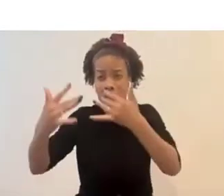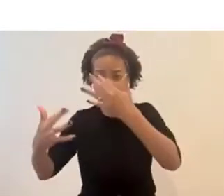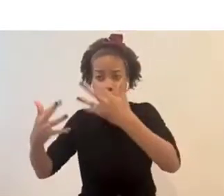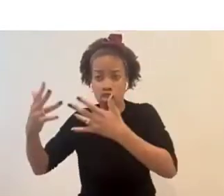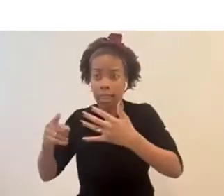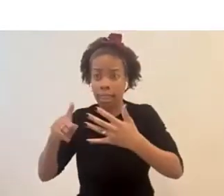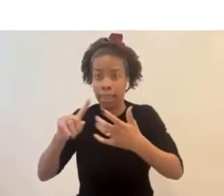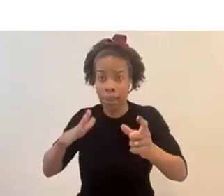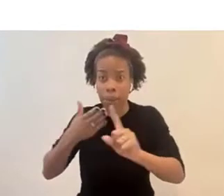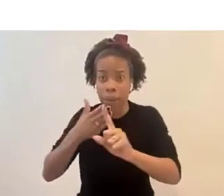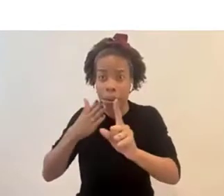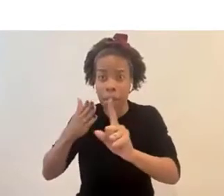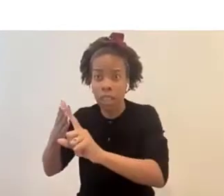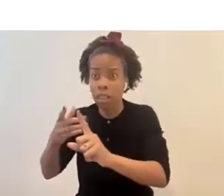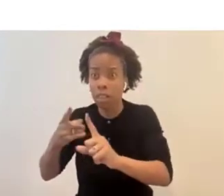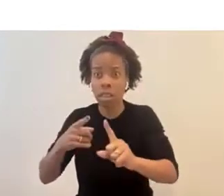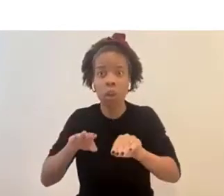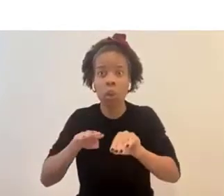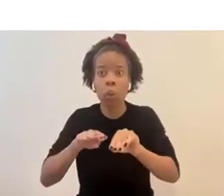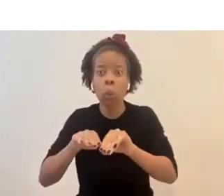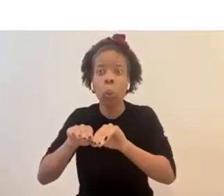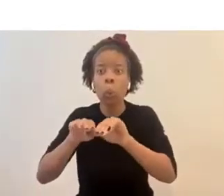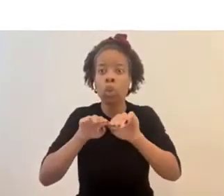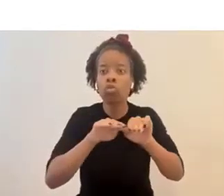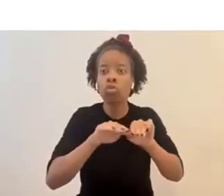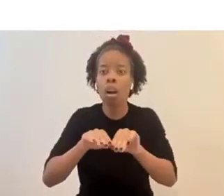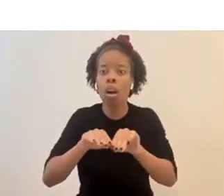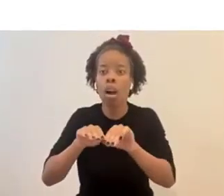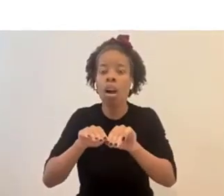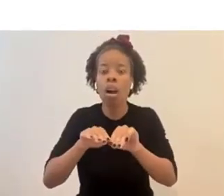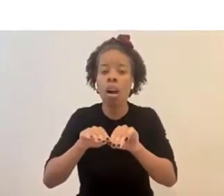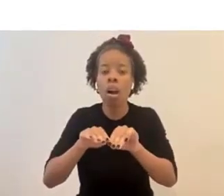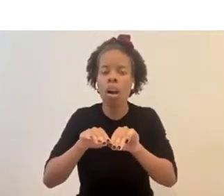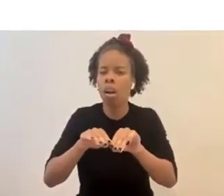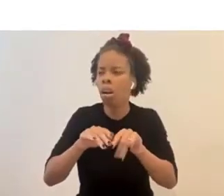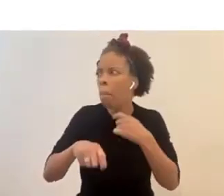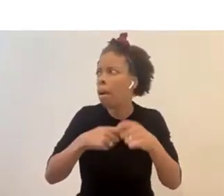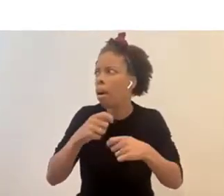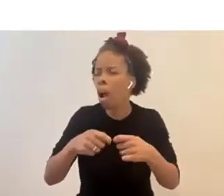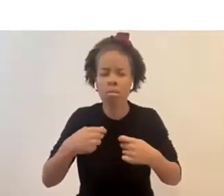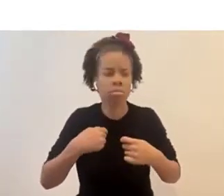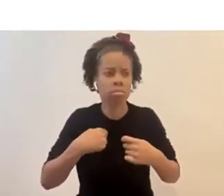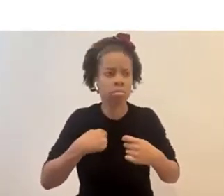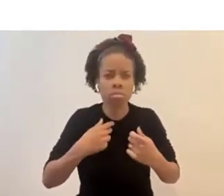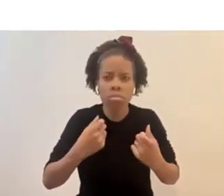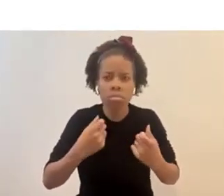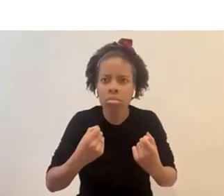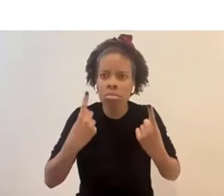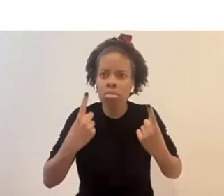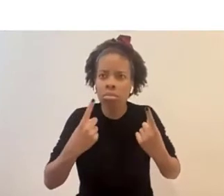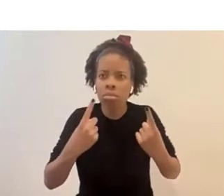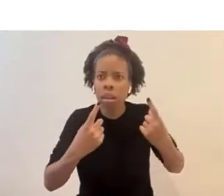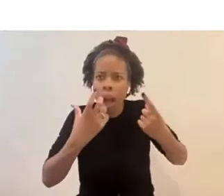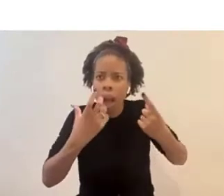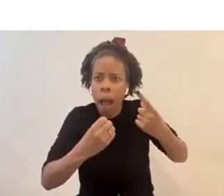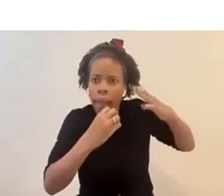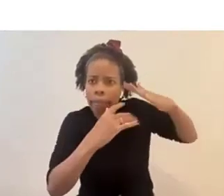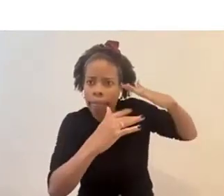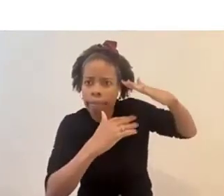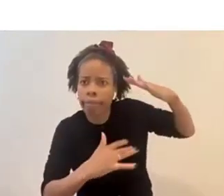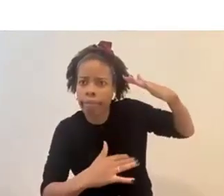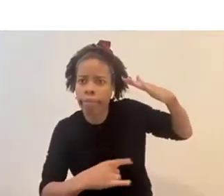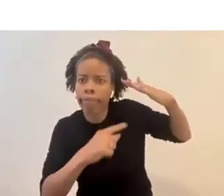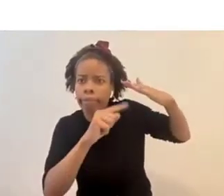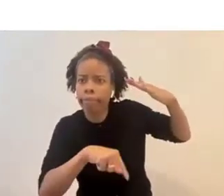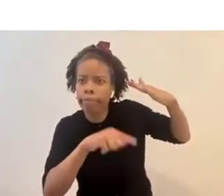that are very neutral and never able to really pick up or speak to the nuances of racial oppression and